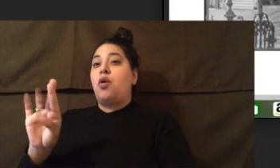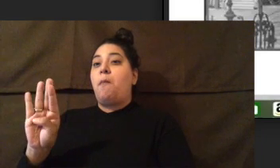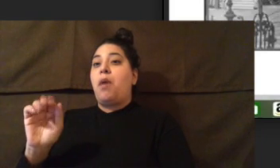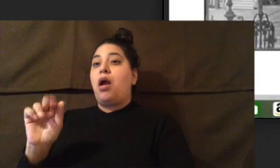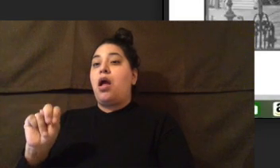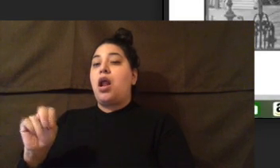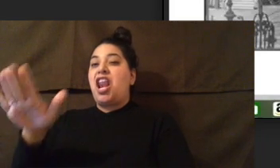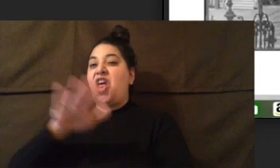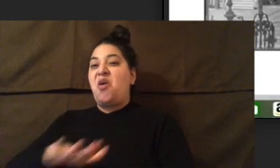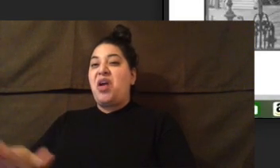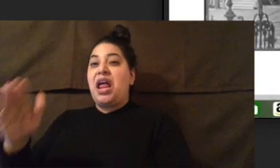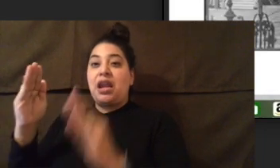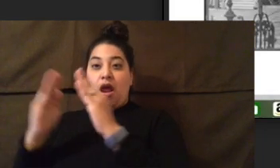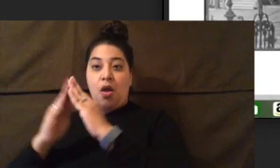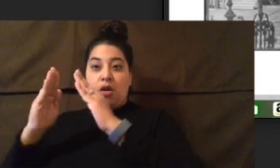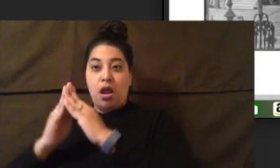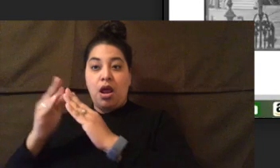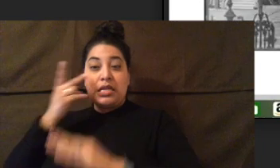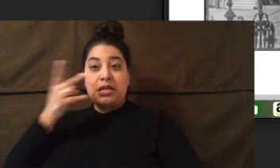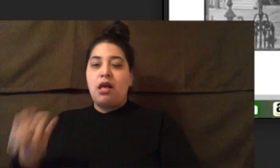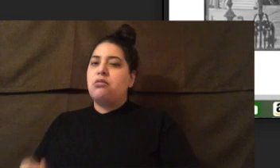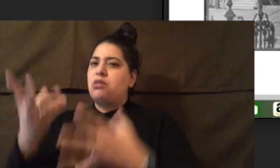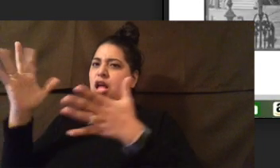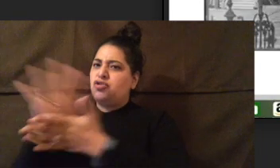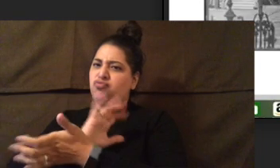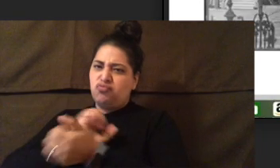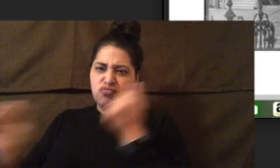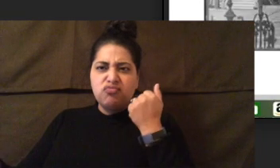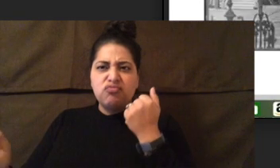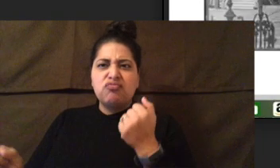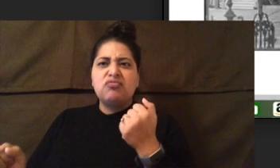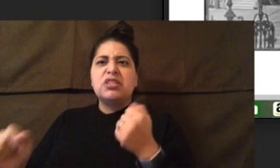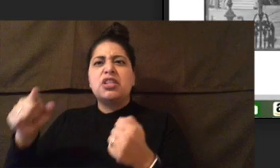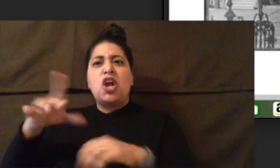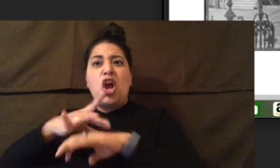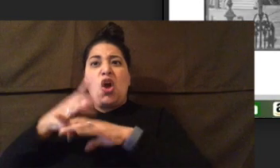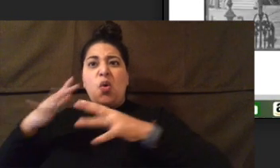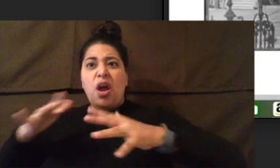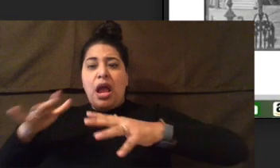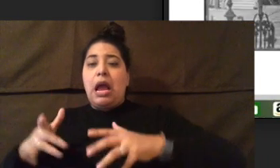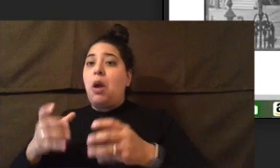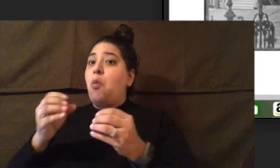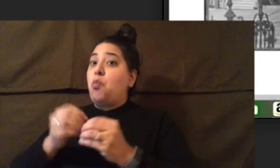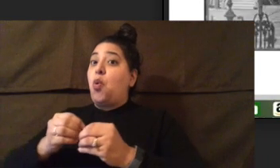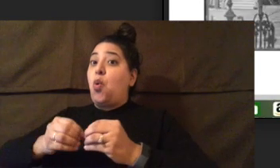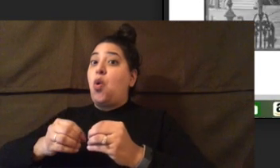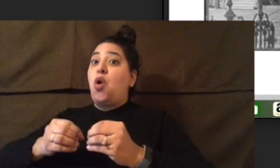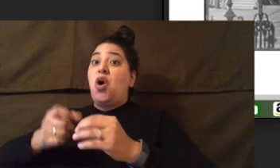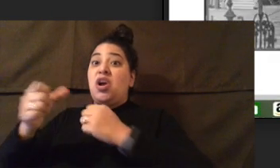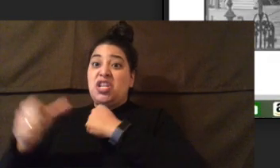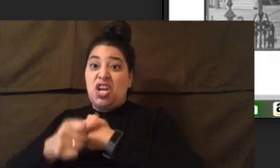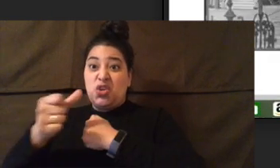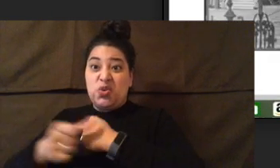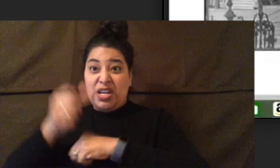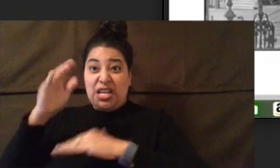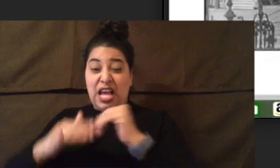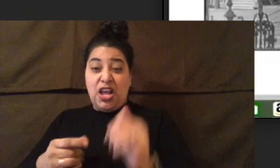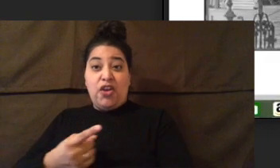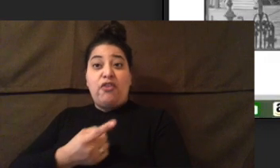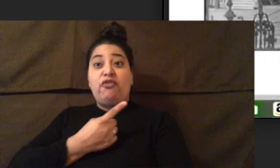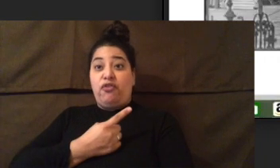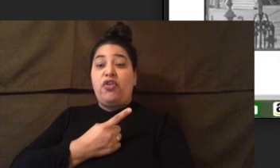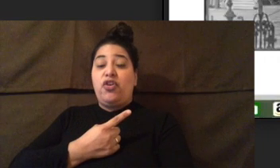area downtown, and I'm observing a lot of destruction. The earthquake that caused this one is absolutely more destructive than the